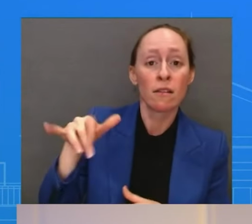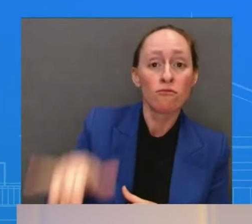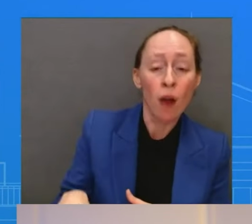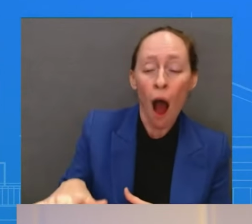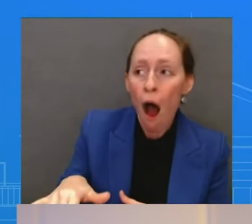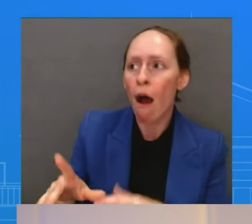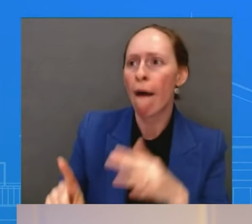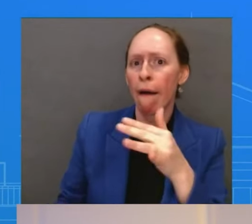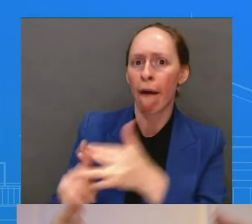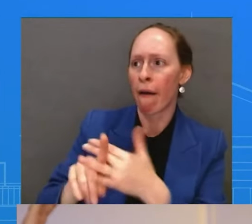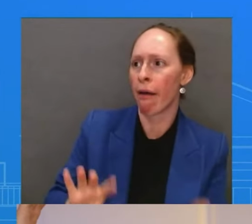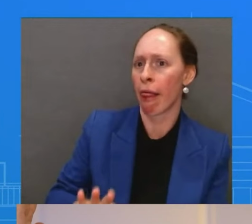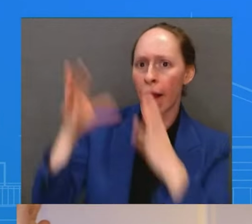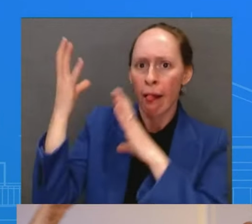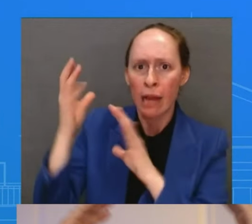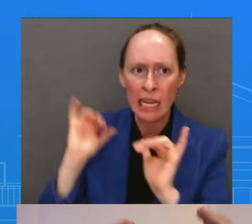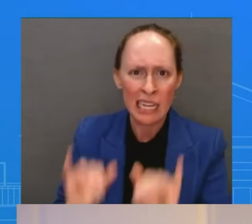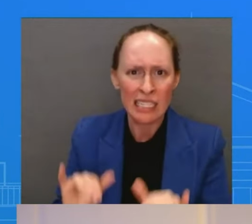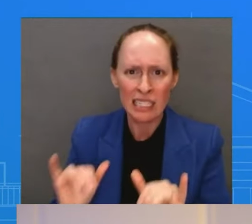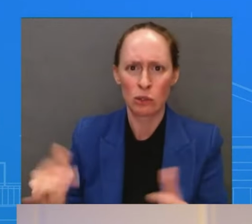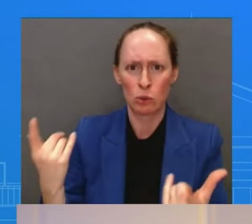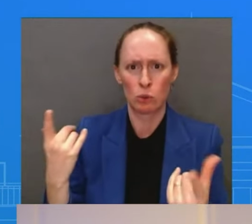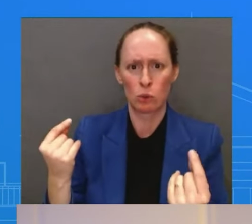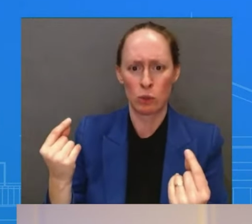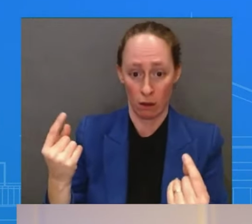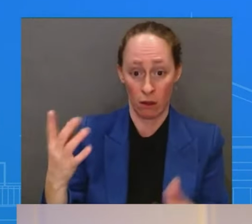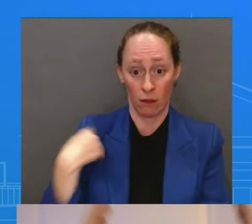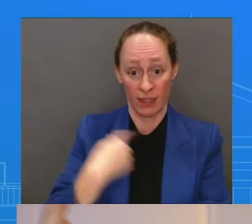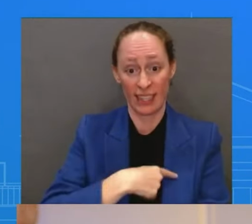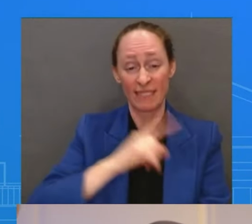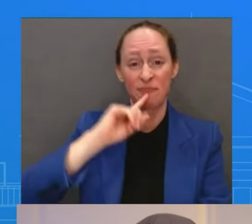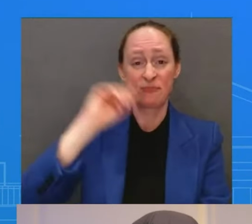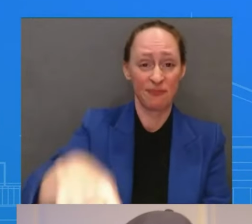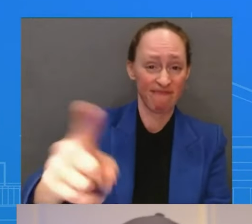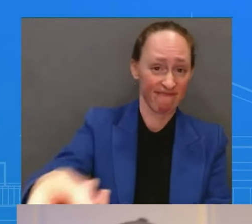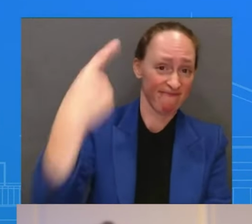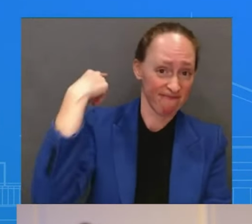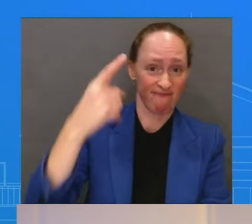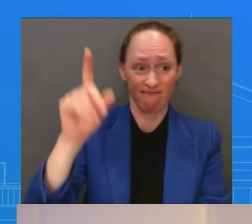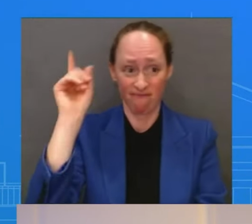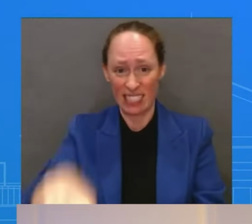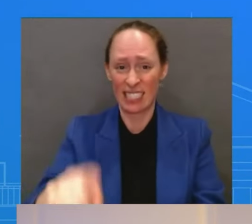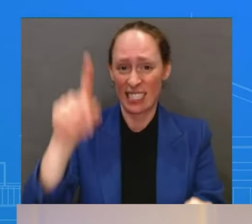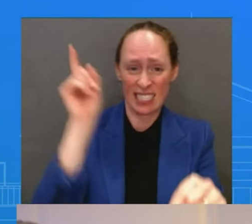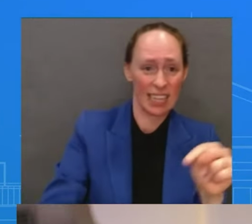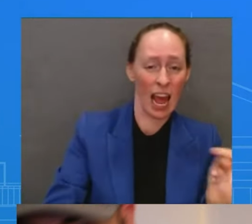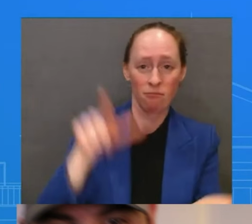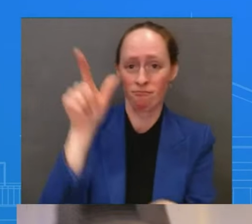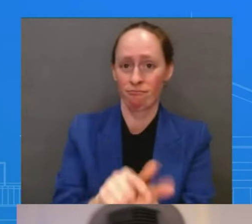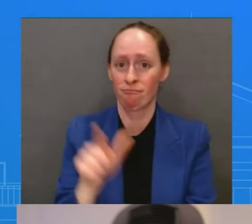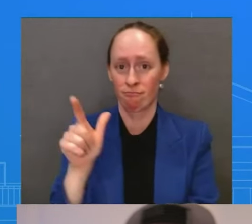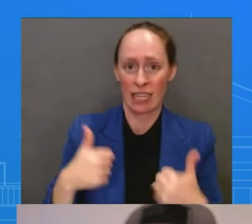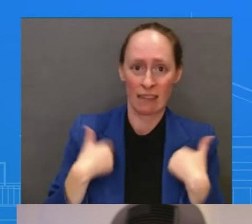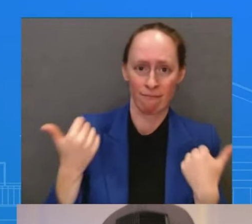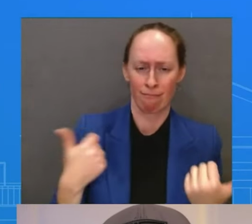recreate. Number two, they don't have to tell us that they're there. So sometimes it's really hard to get a sense of what the population